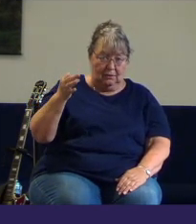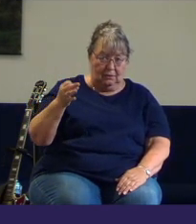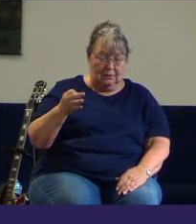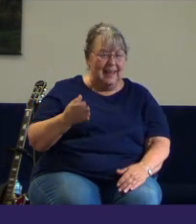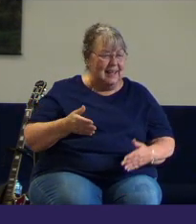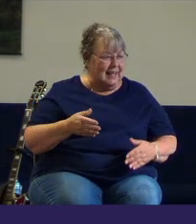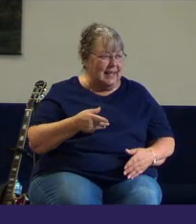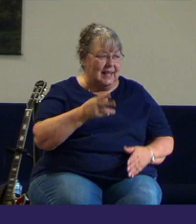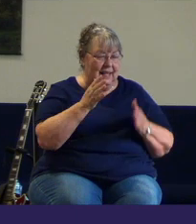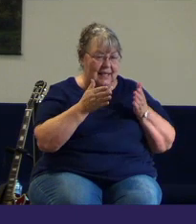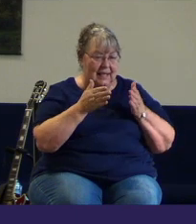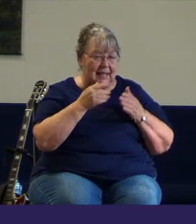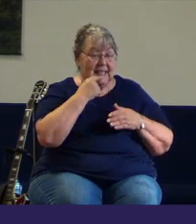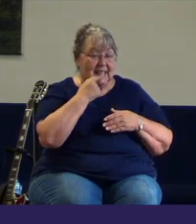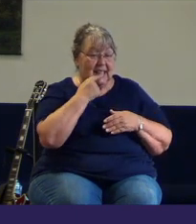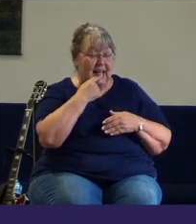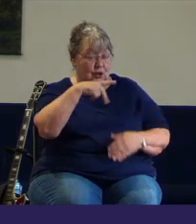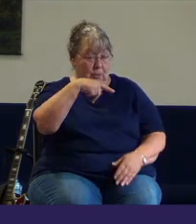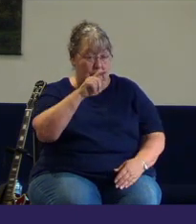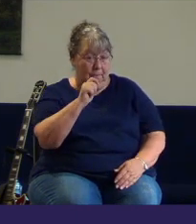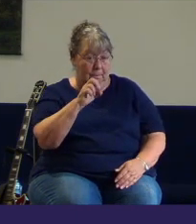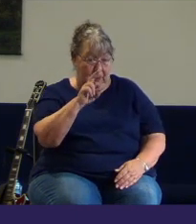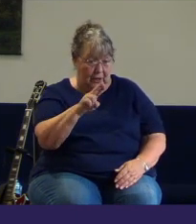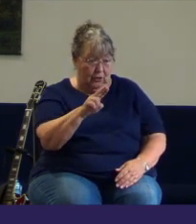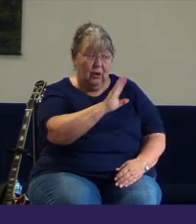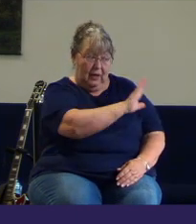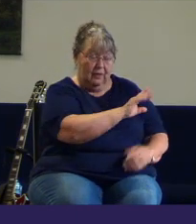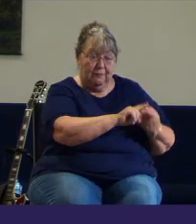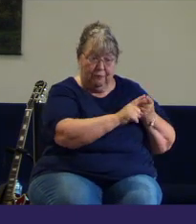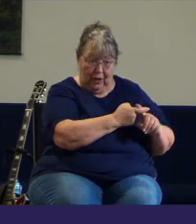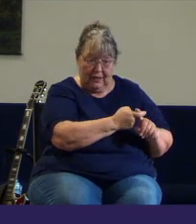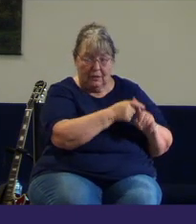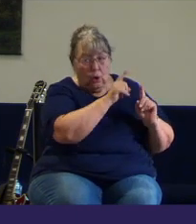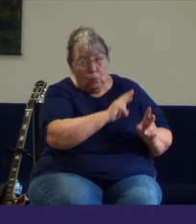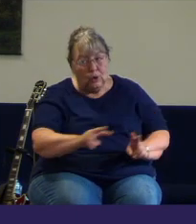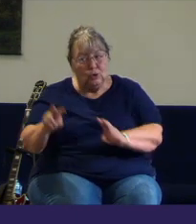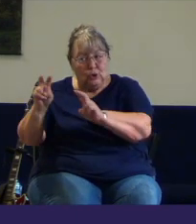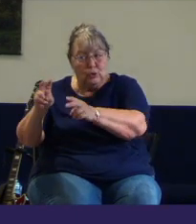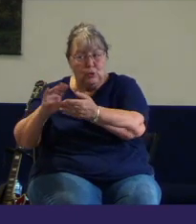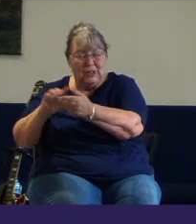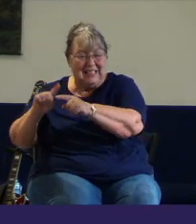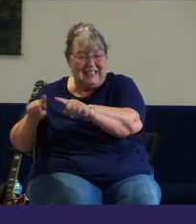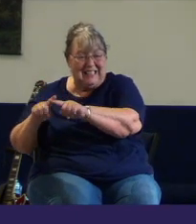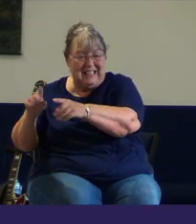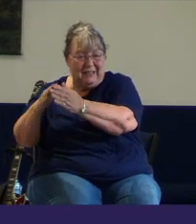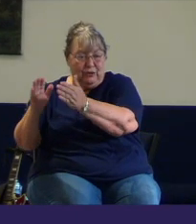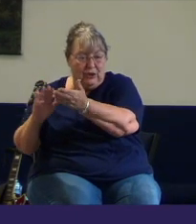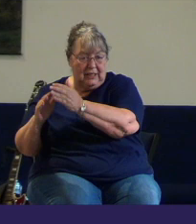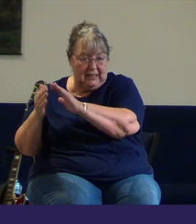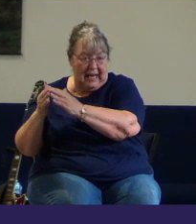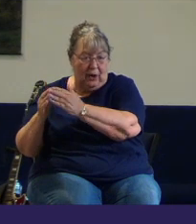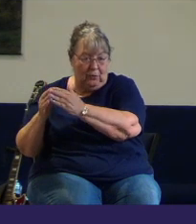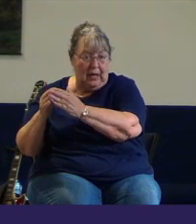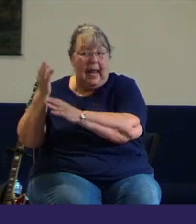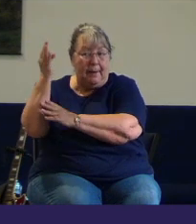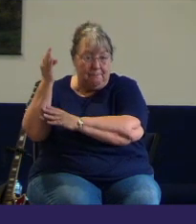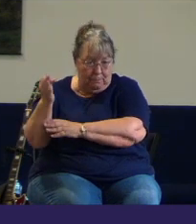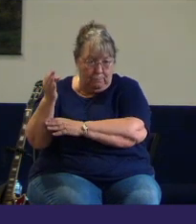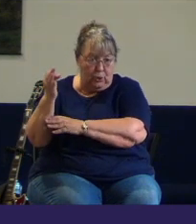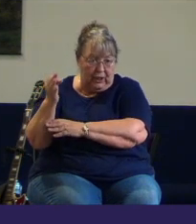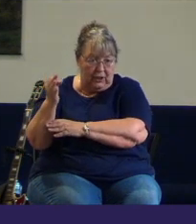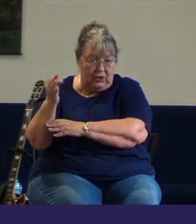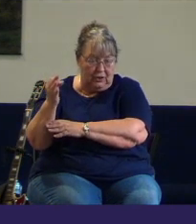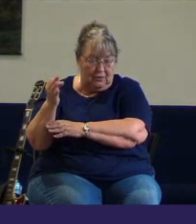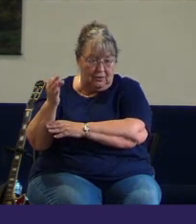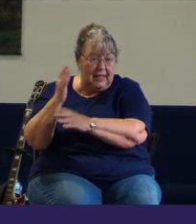knew why he was here. He was burdened for people. Church, Jesus had an unusual